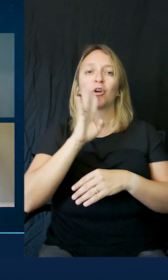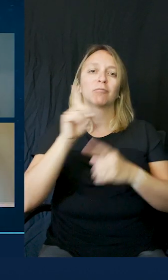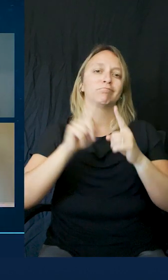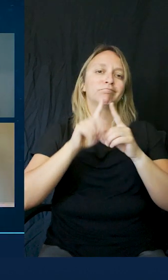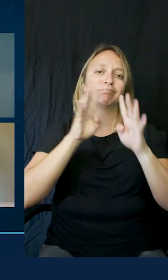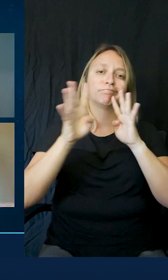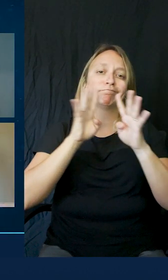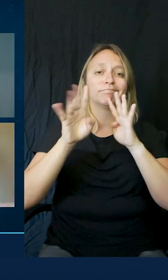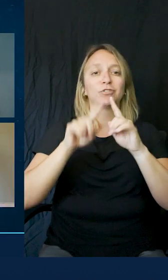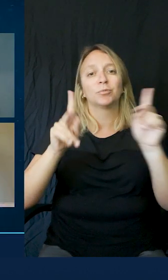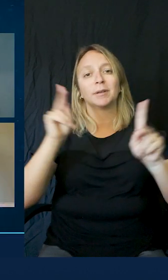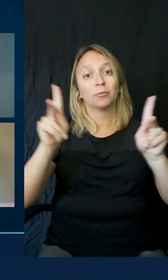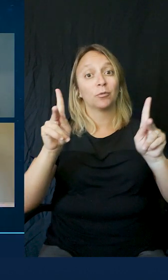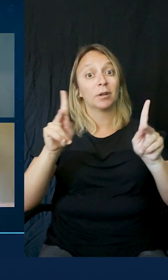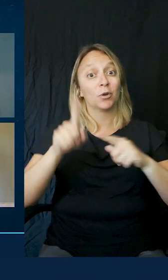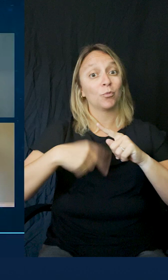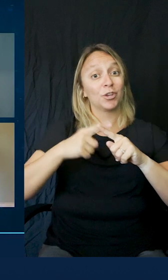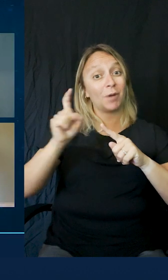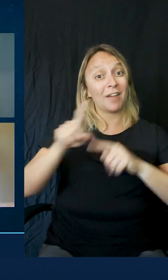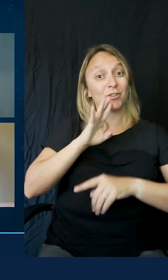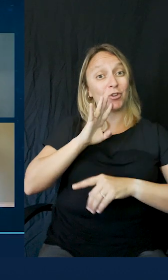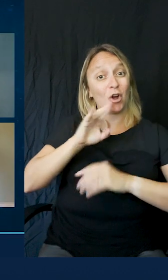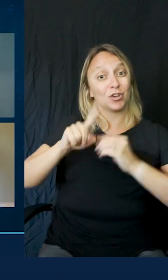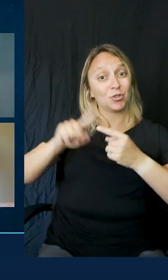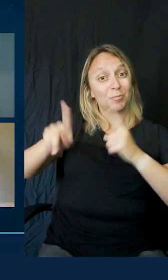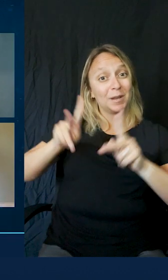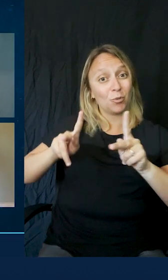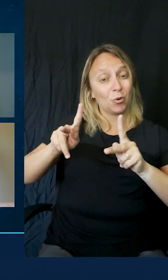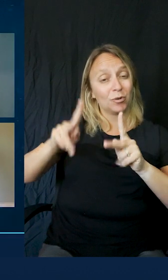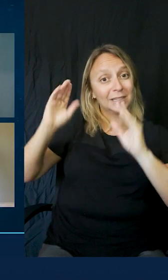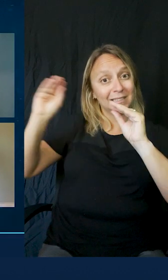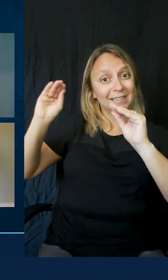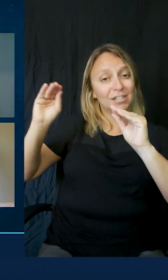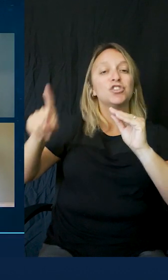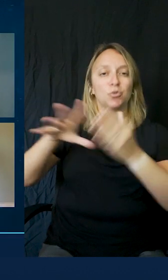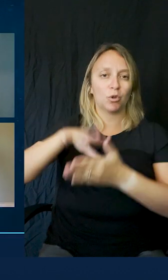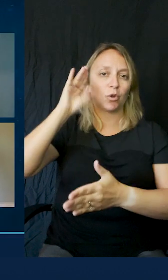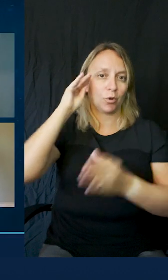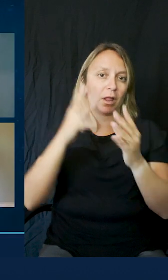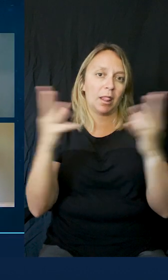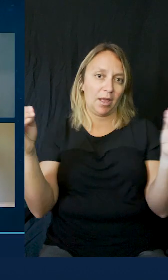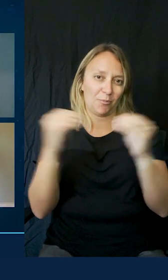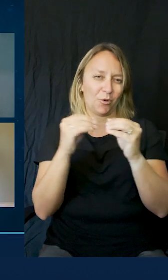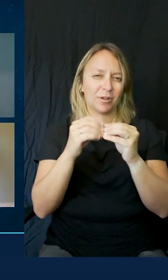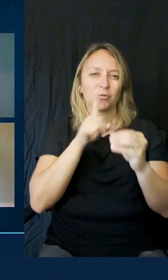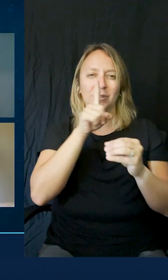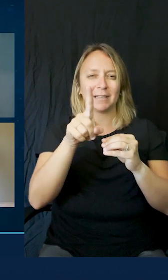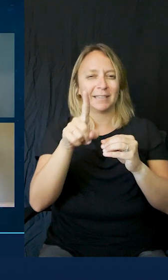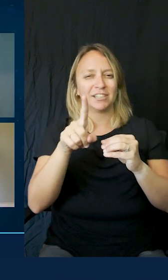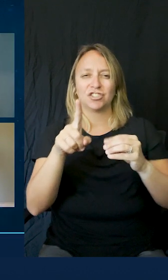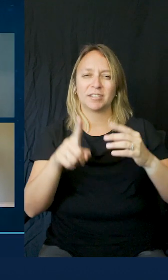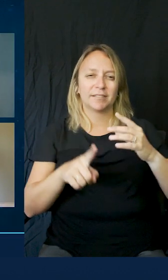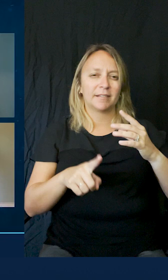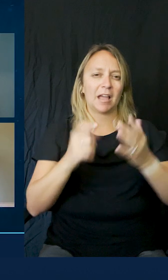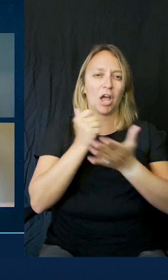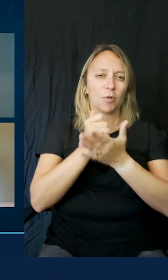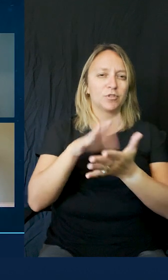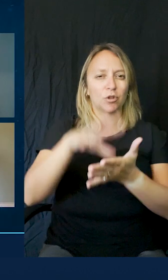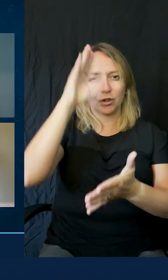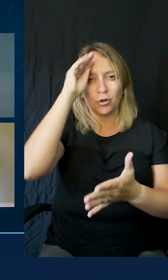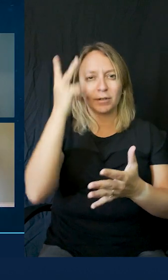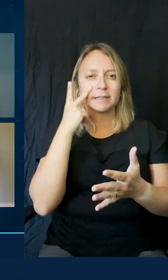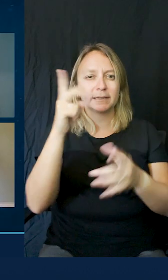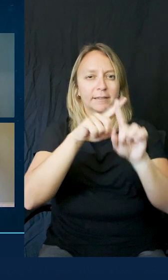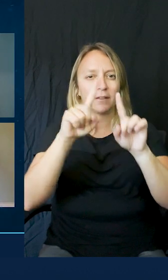always learn a bit more when you have to talk about it to a bunch of people. So it really gets ingrained in you, and seeing all the different things happen in the wet lab